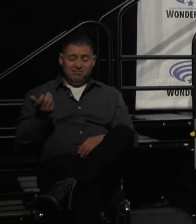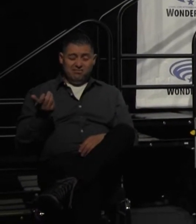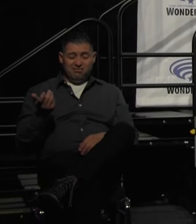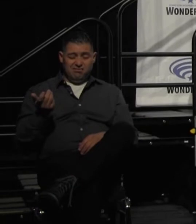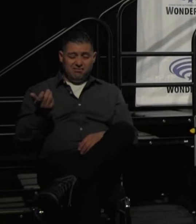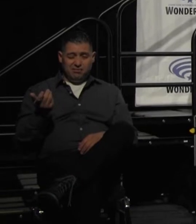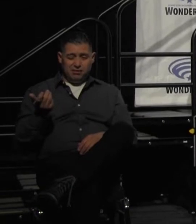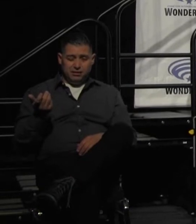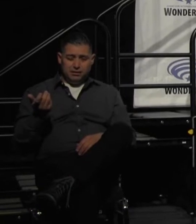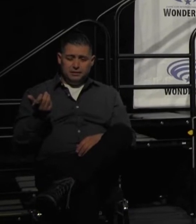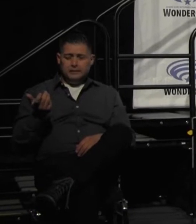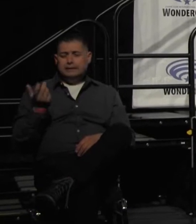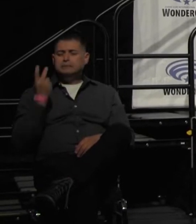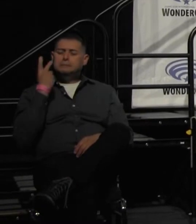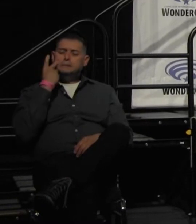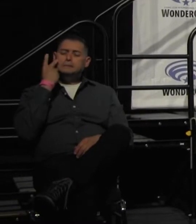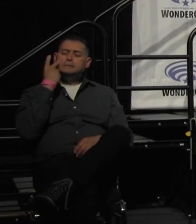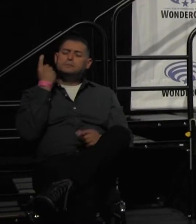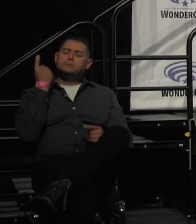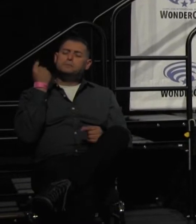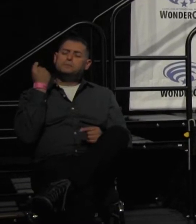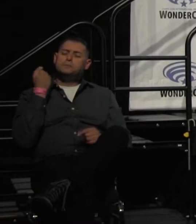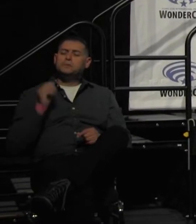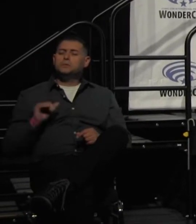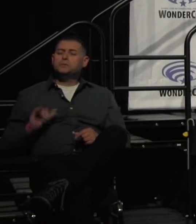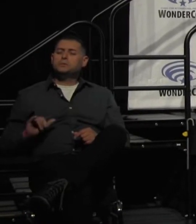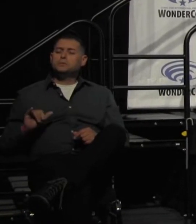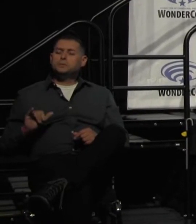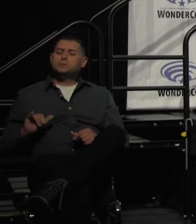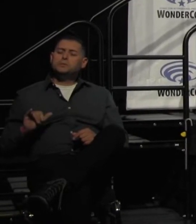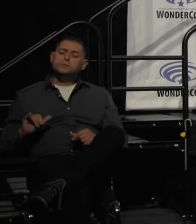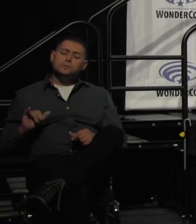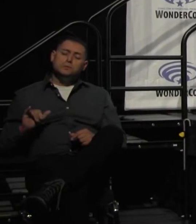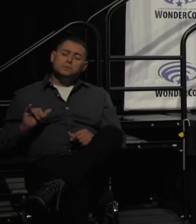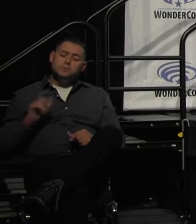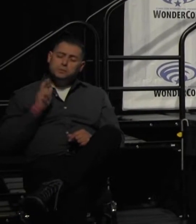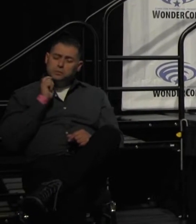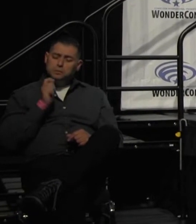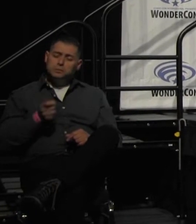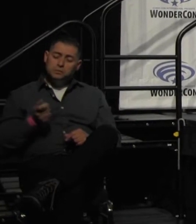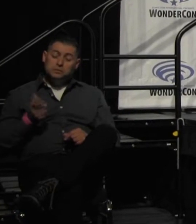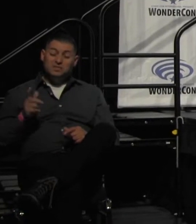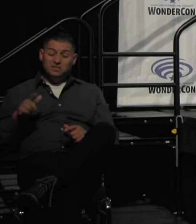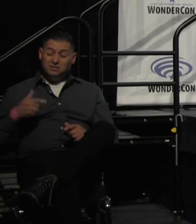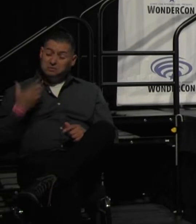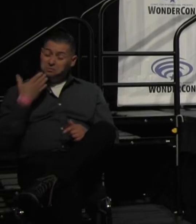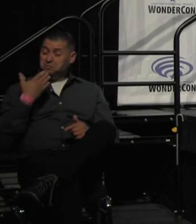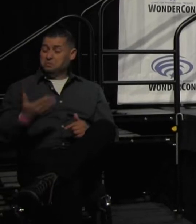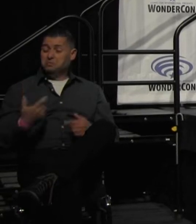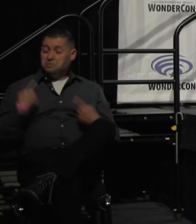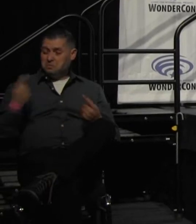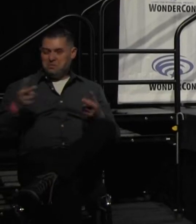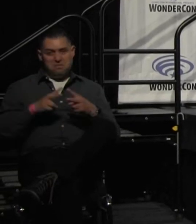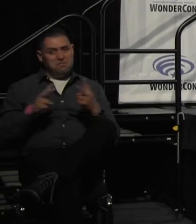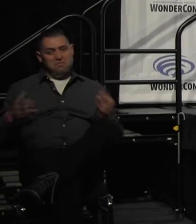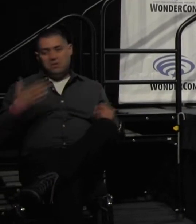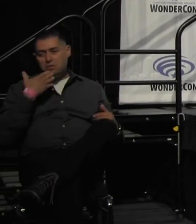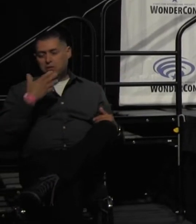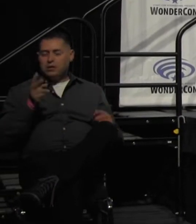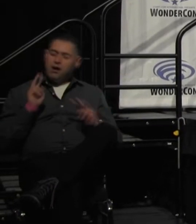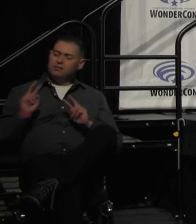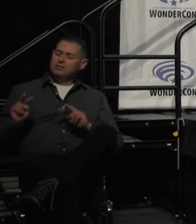but then we started seeing what they were doing, and this is going to be very good. And it has come out very good. I've seen it,